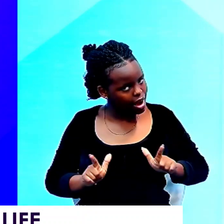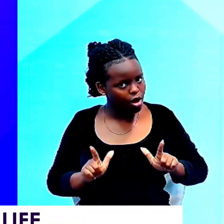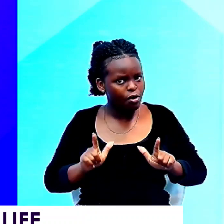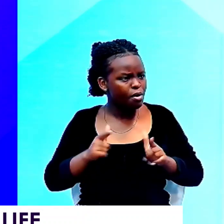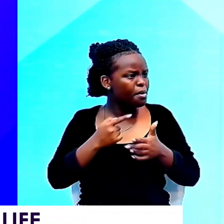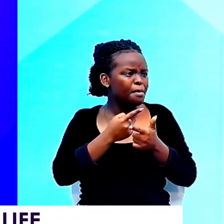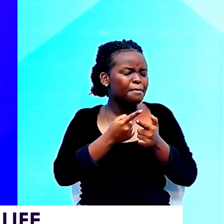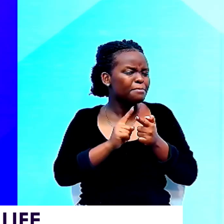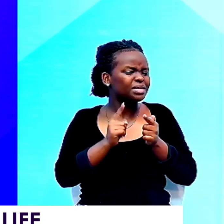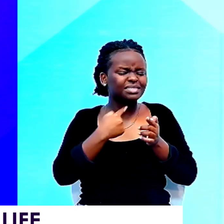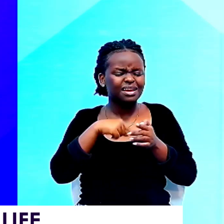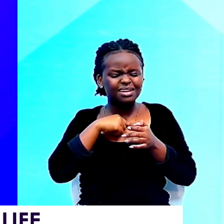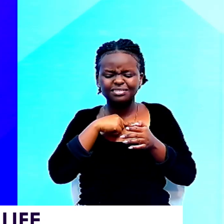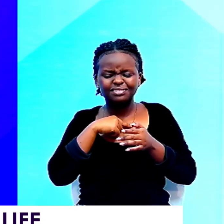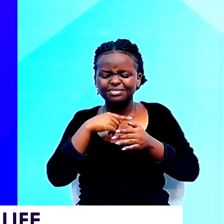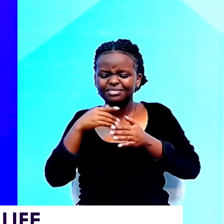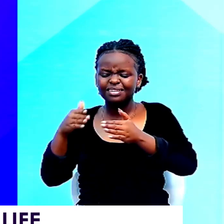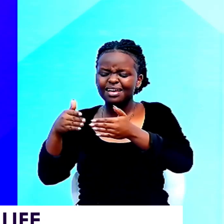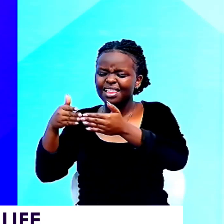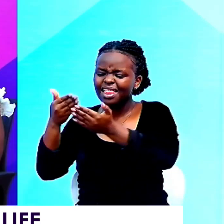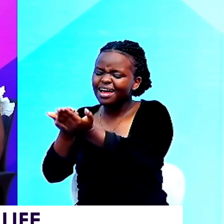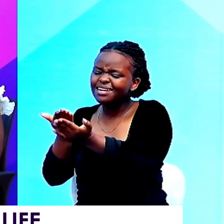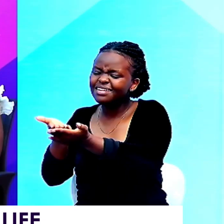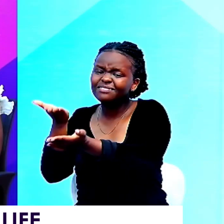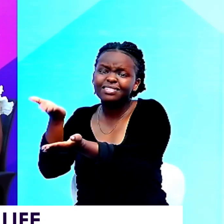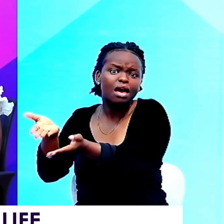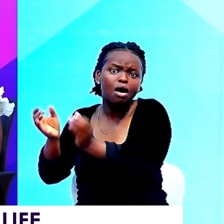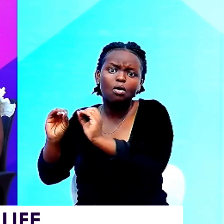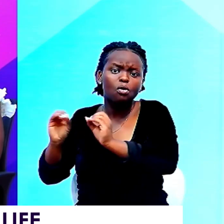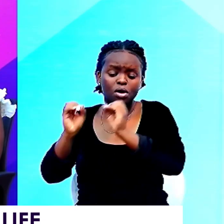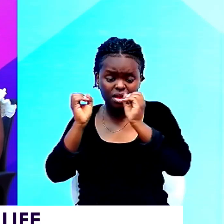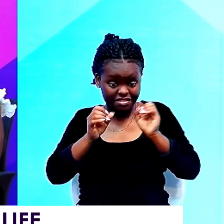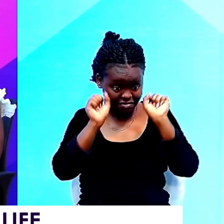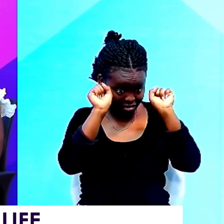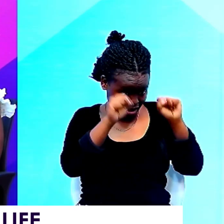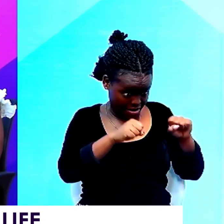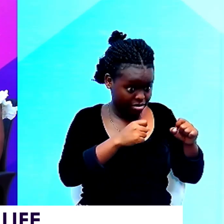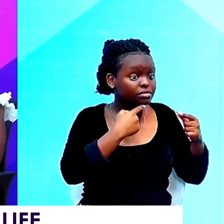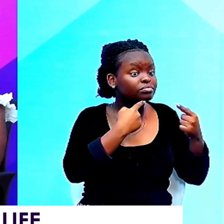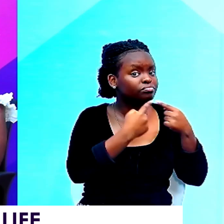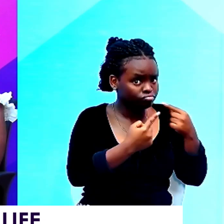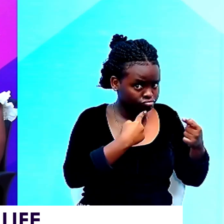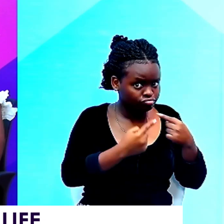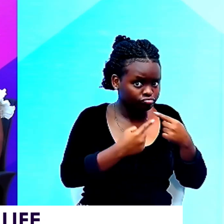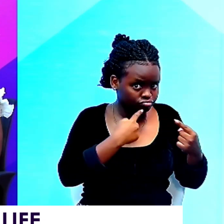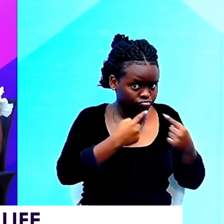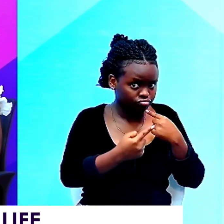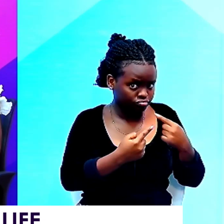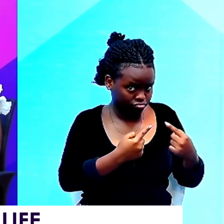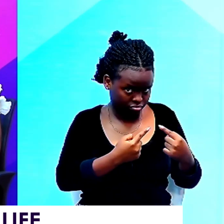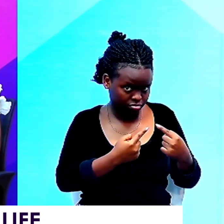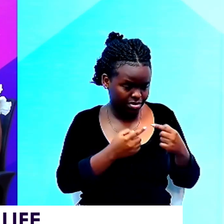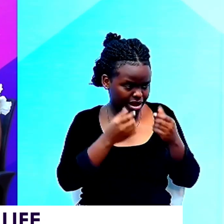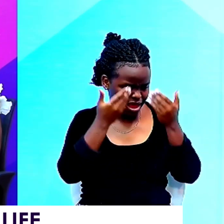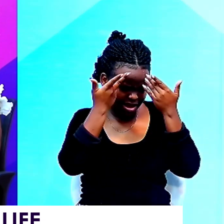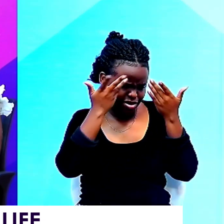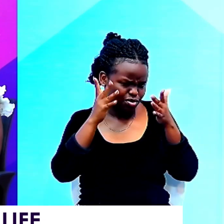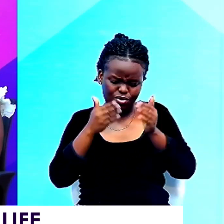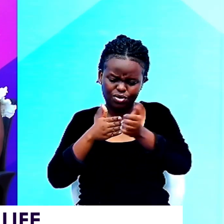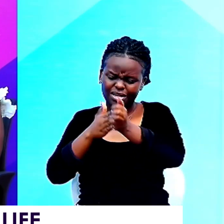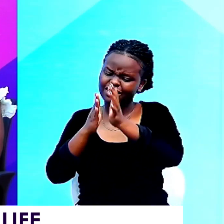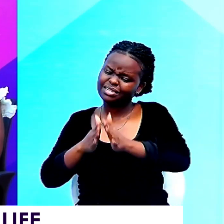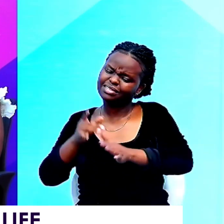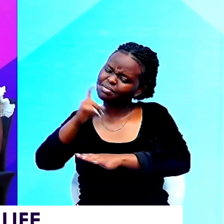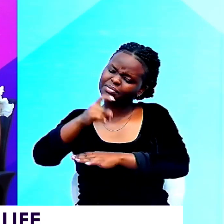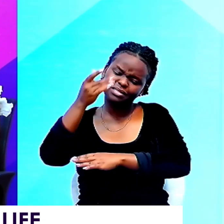to get there. Right. It is if we can talk. And I don't know, our leaders should